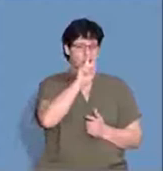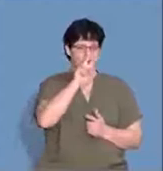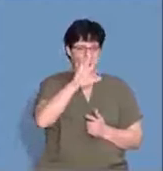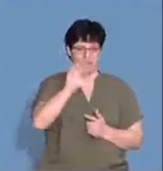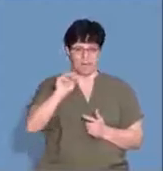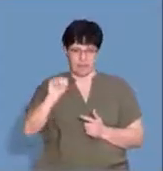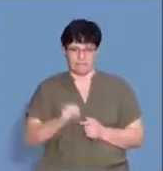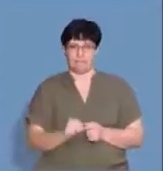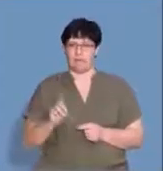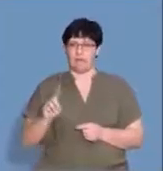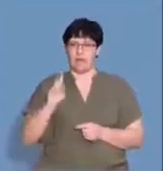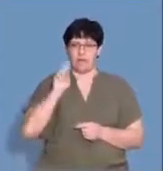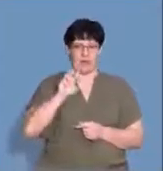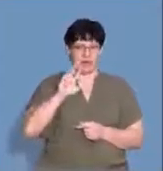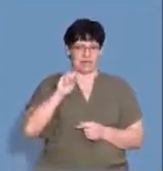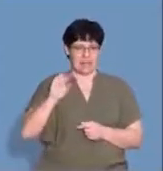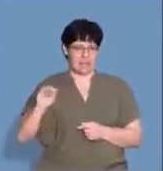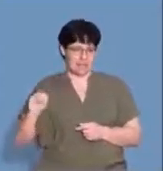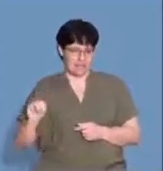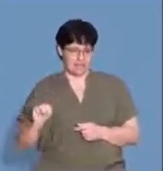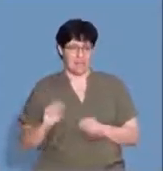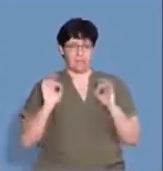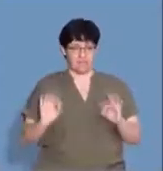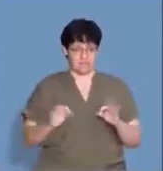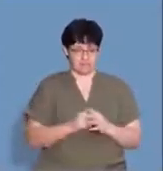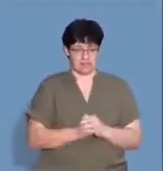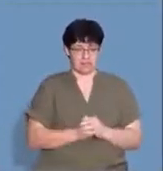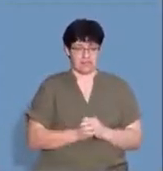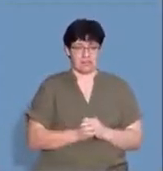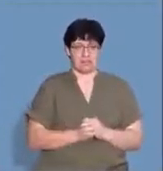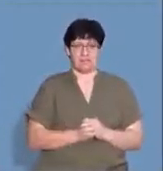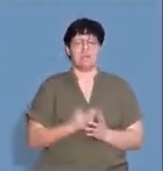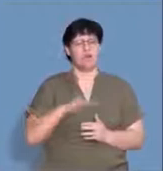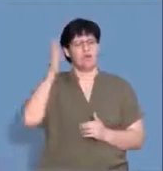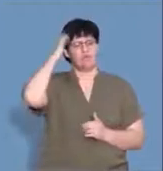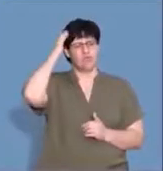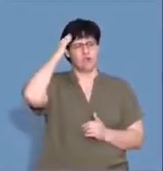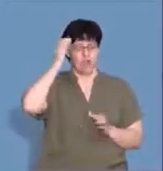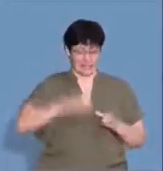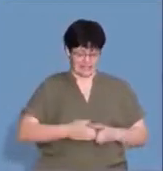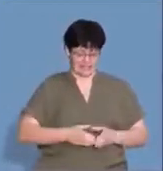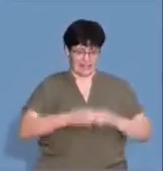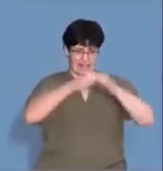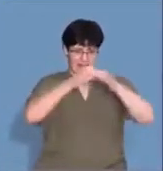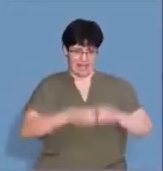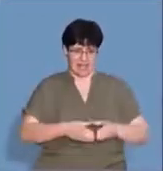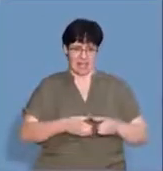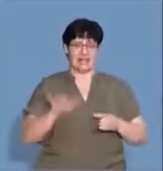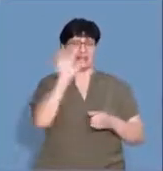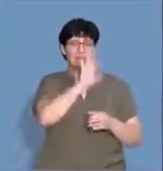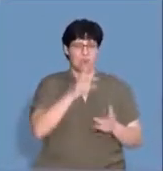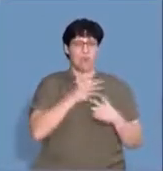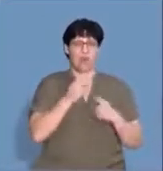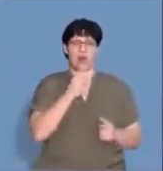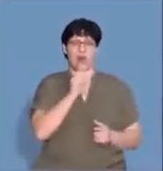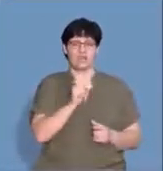is in millimeters, my 190 is in millimeters, that's perfect. Then I also know whenever I've got a cylinder, somewhere along the line they're going to